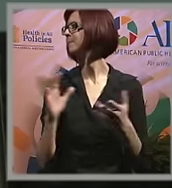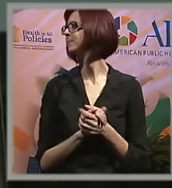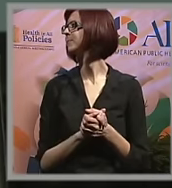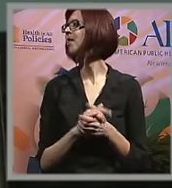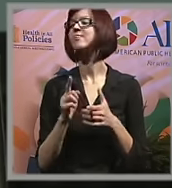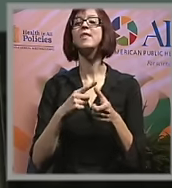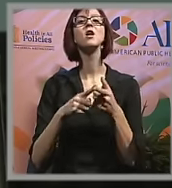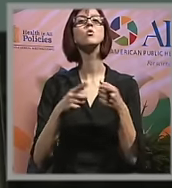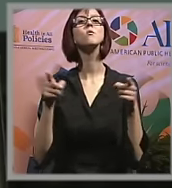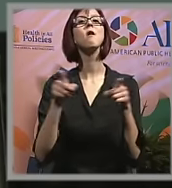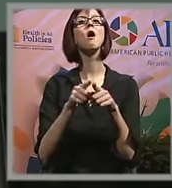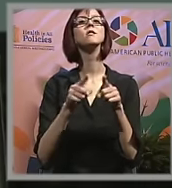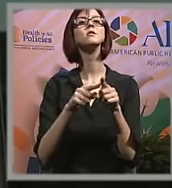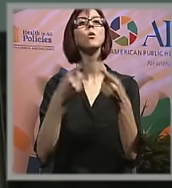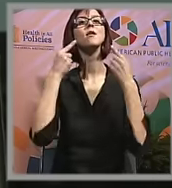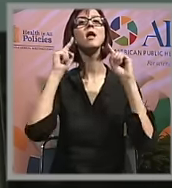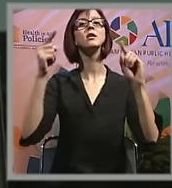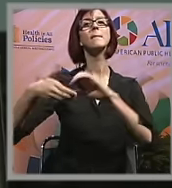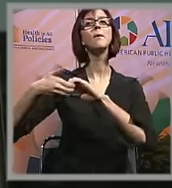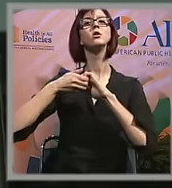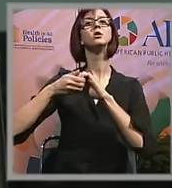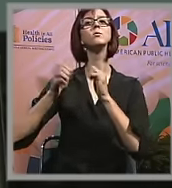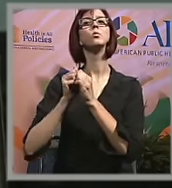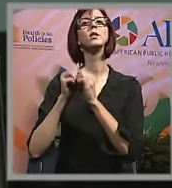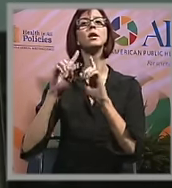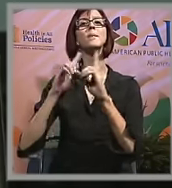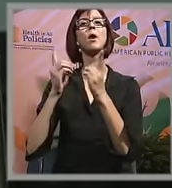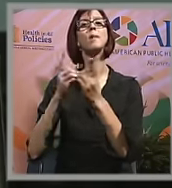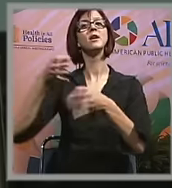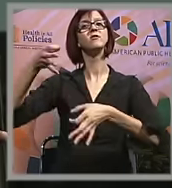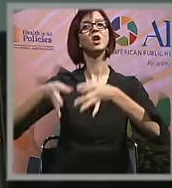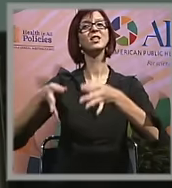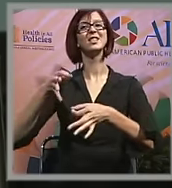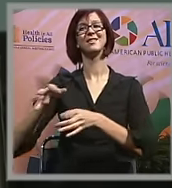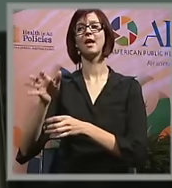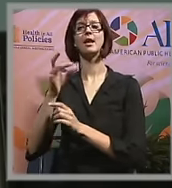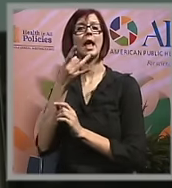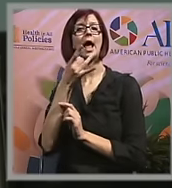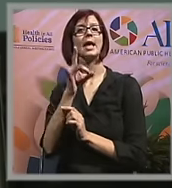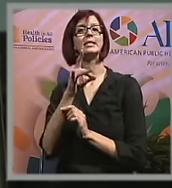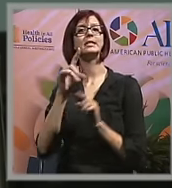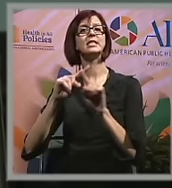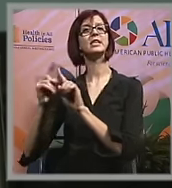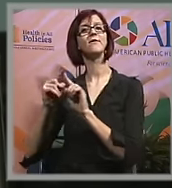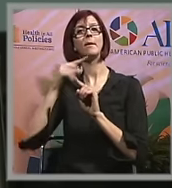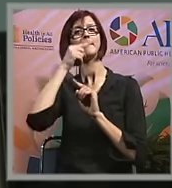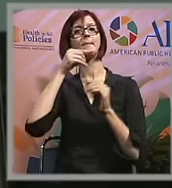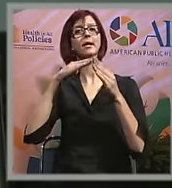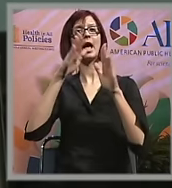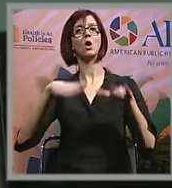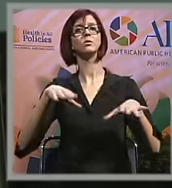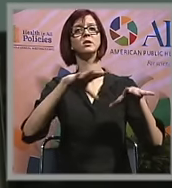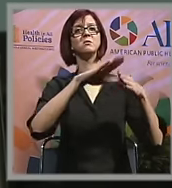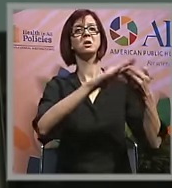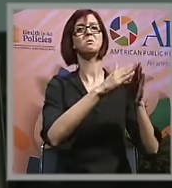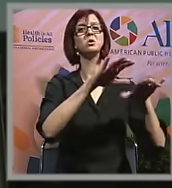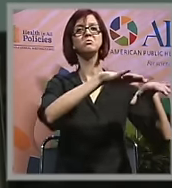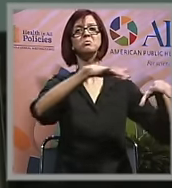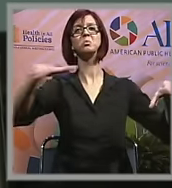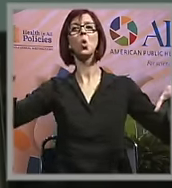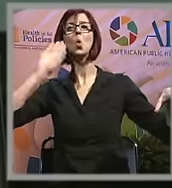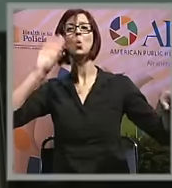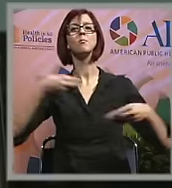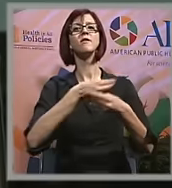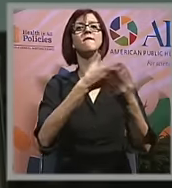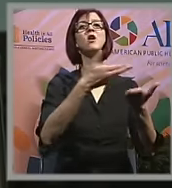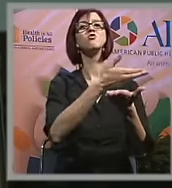We also announced a partnership with the Department of Justice that in 18 different public housing communities will provide resources to